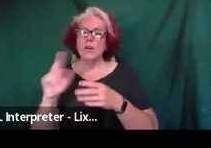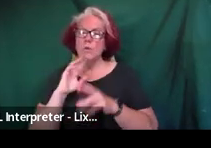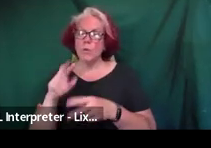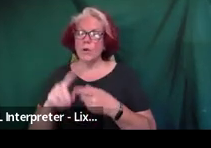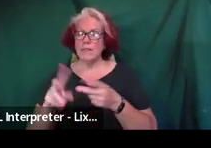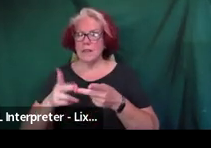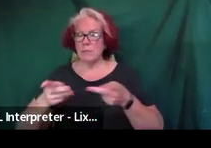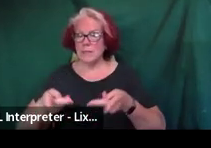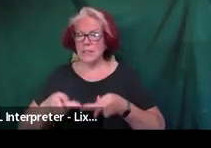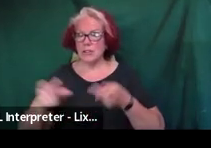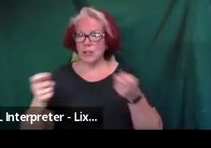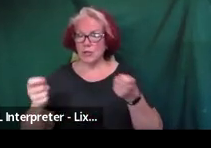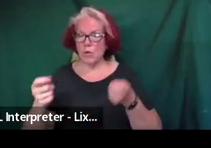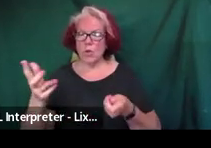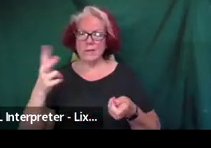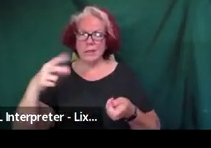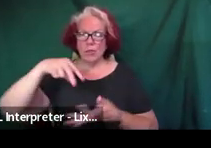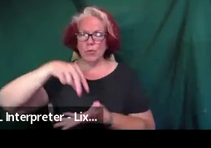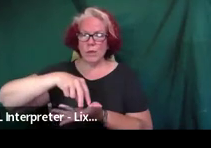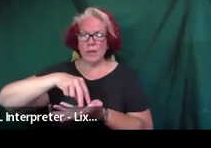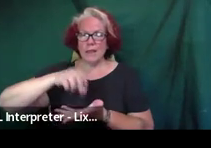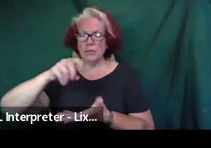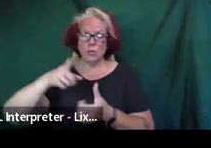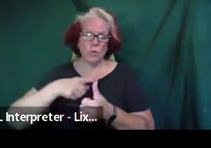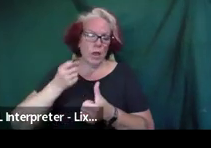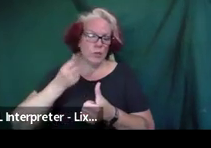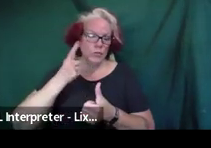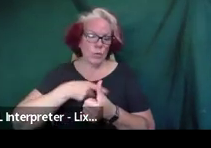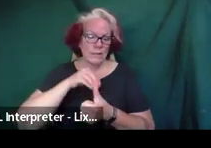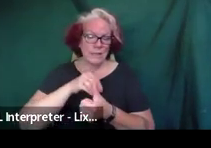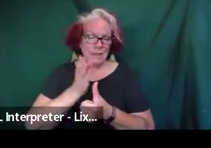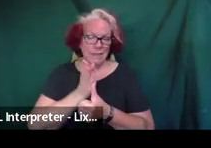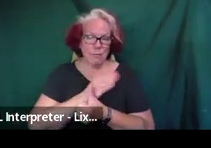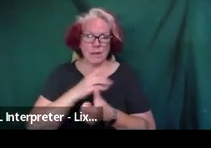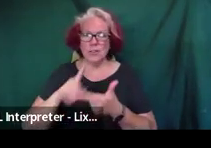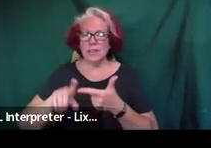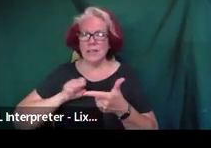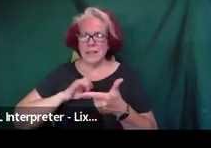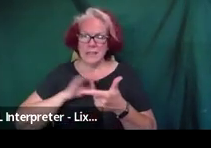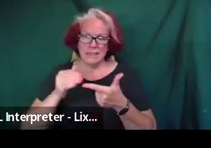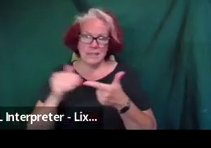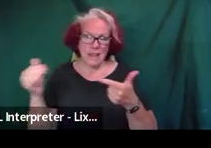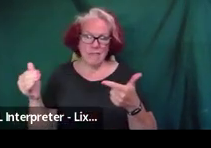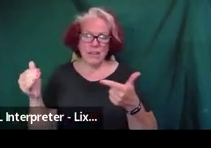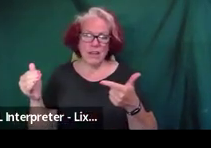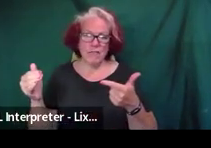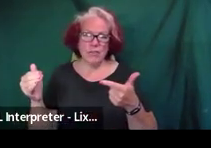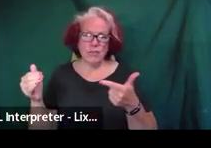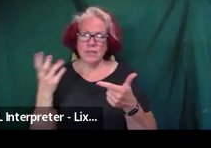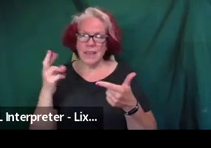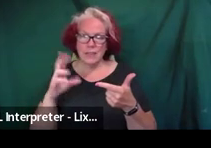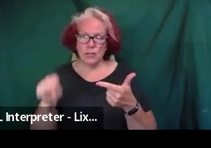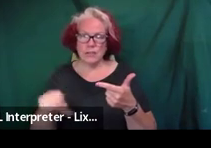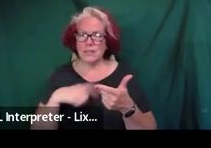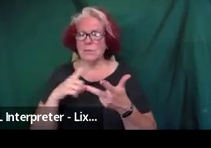three-legged stool, and it's understanding, you know, what's in the budget, what's the staffing levels, the what's in our HR system, and